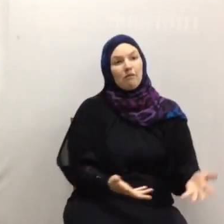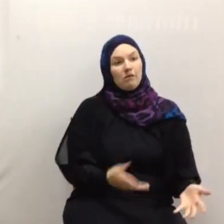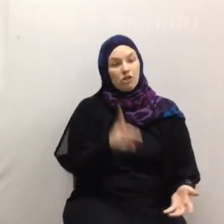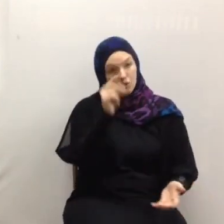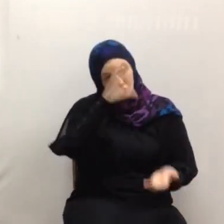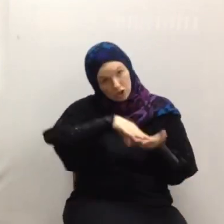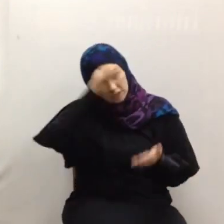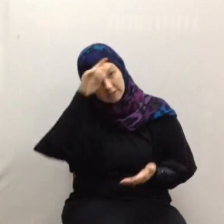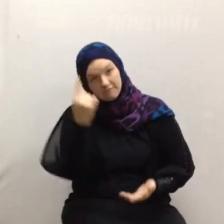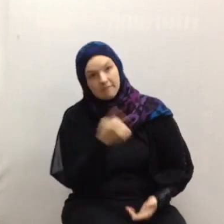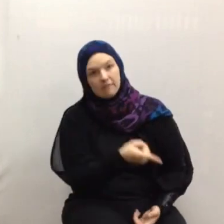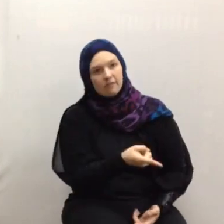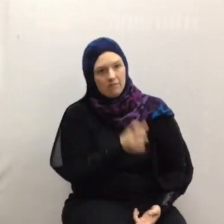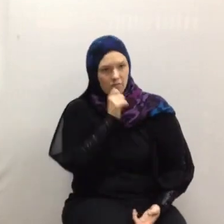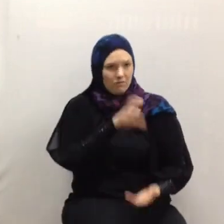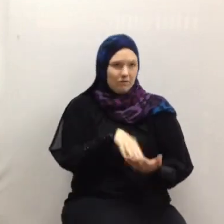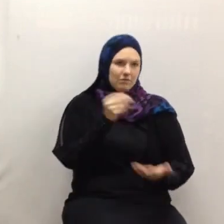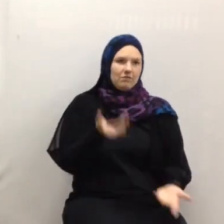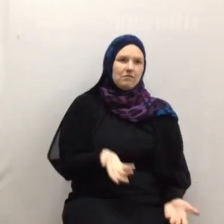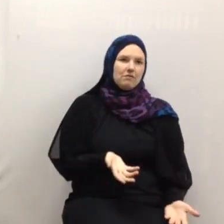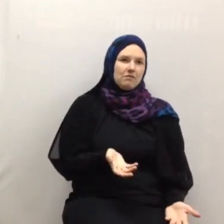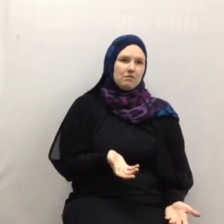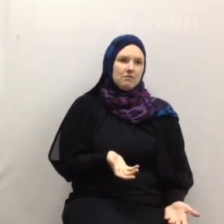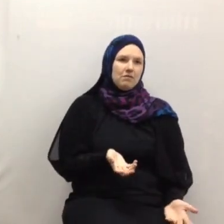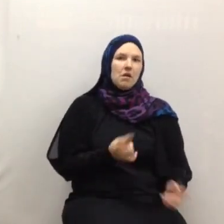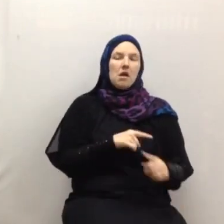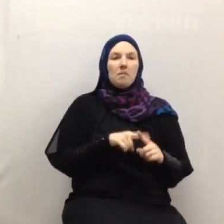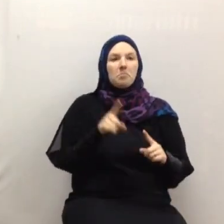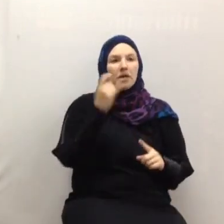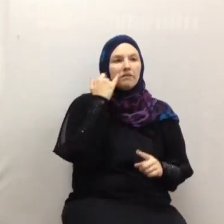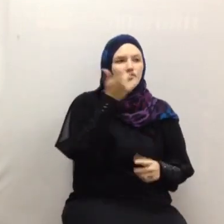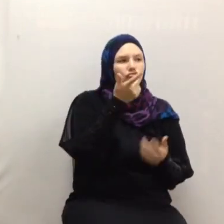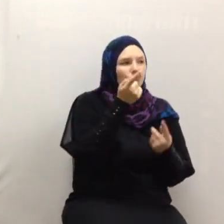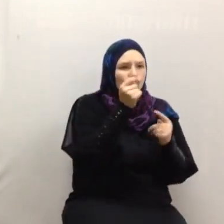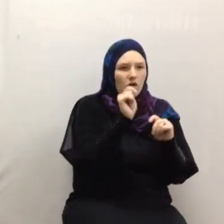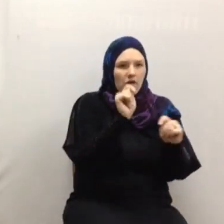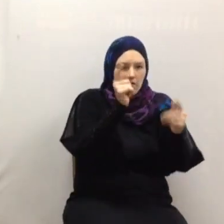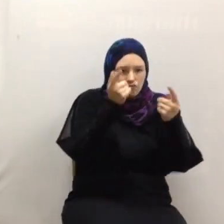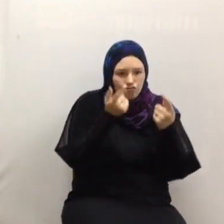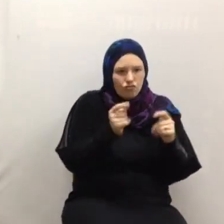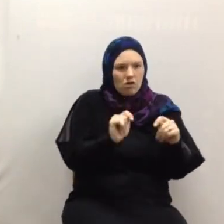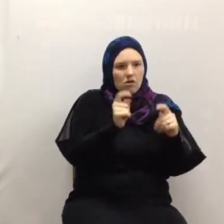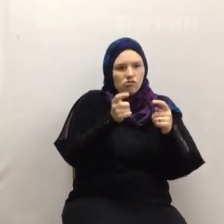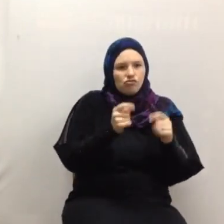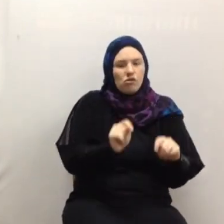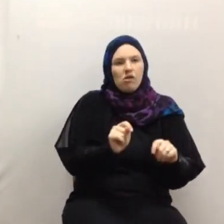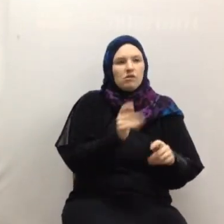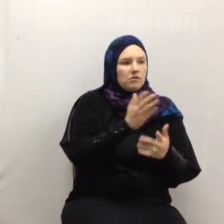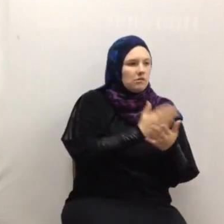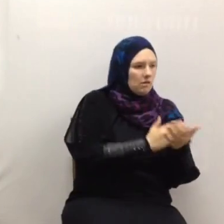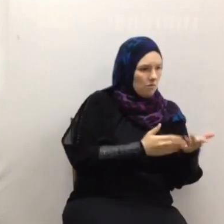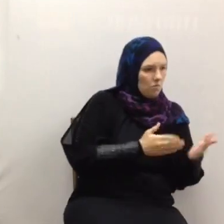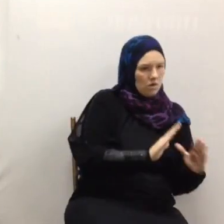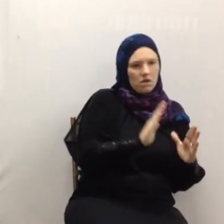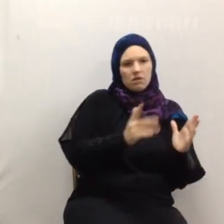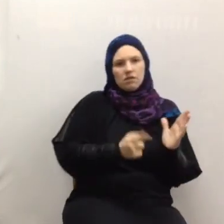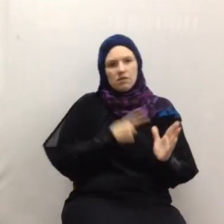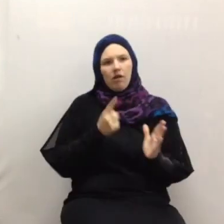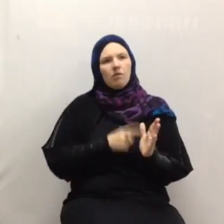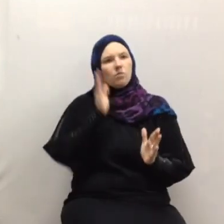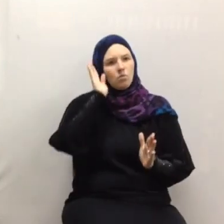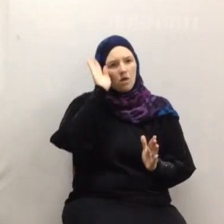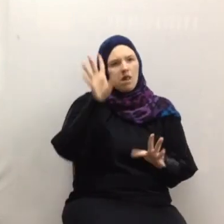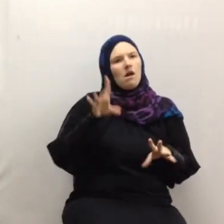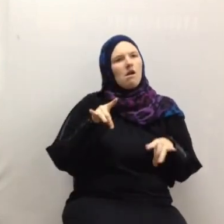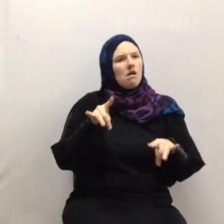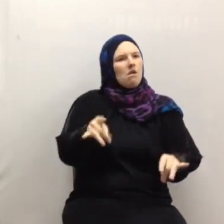don't learn it. But if you try anything, some way, sometime, you will learn it. You will be